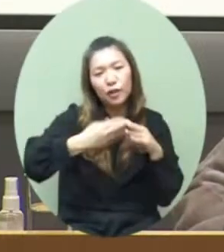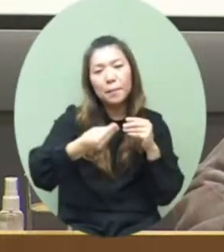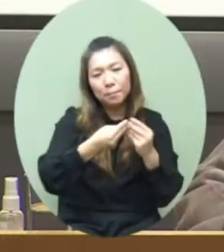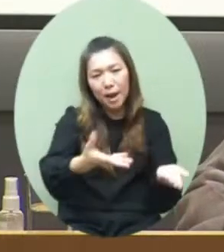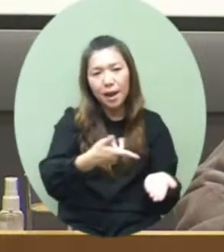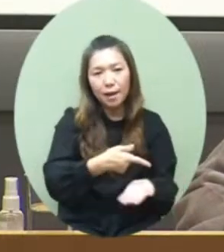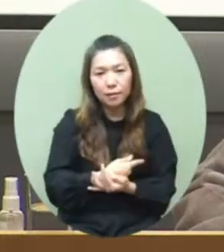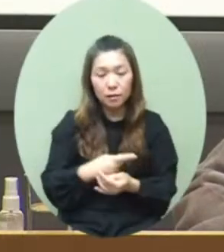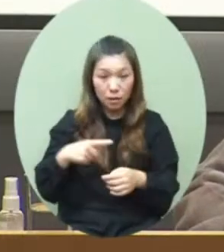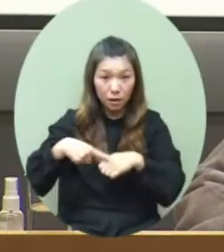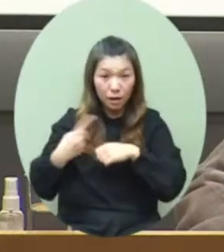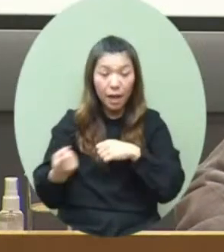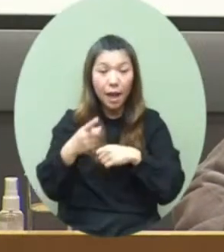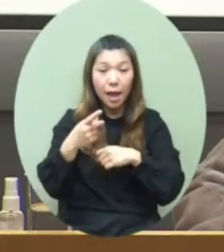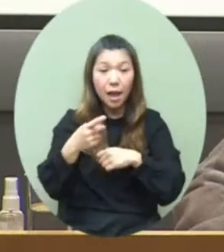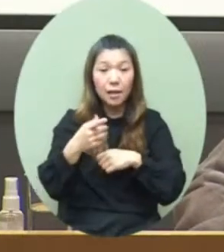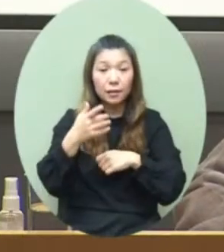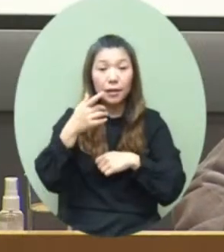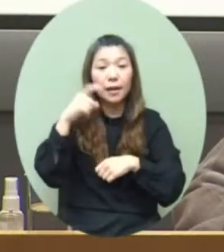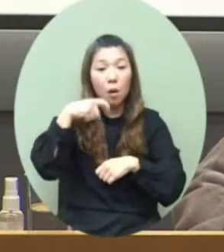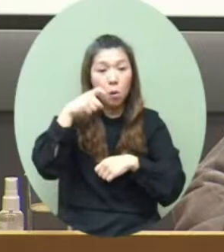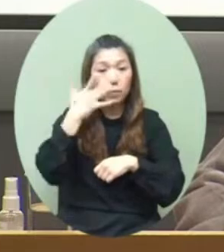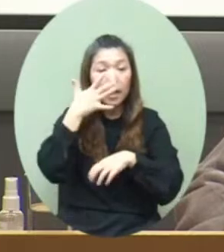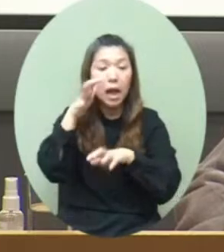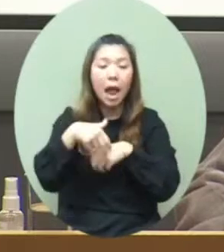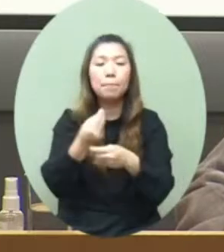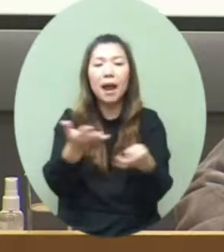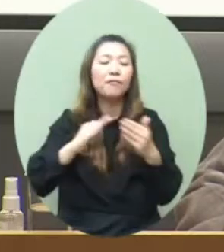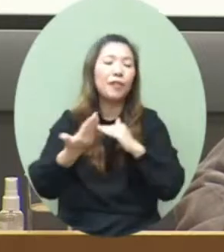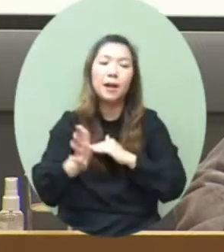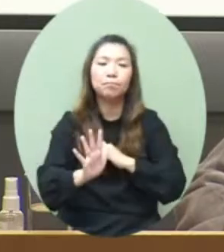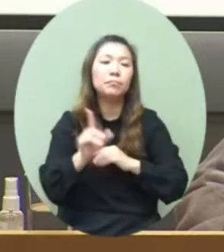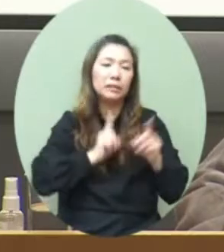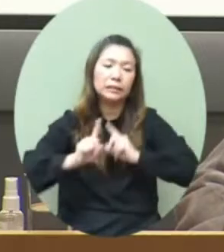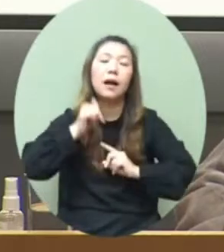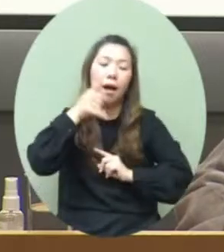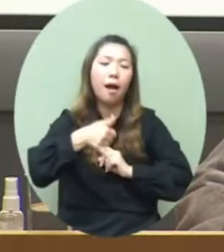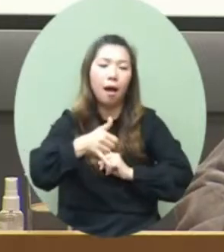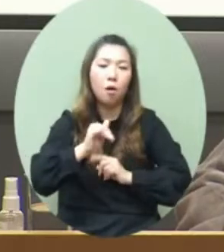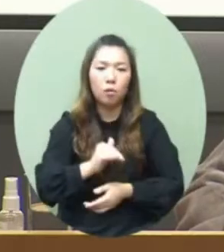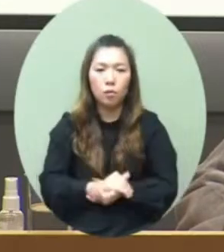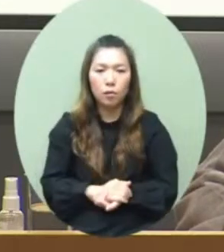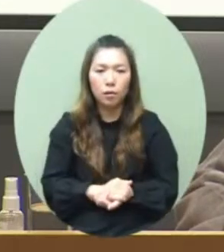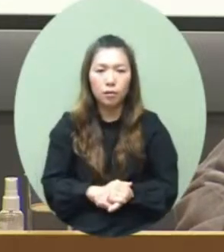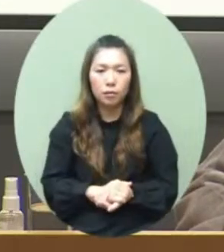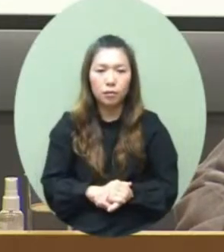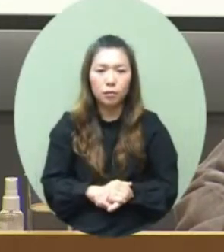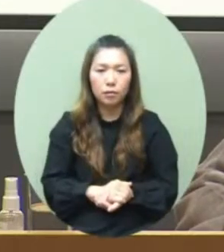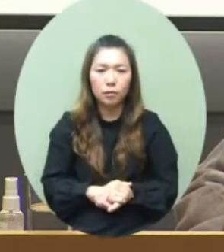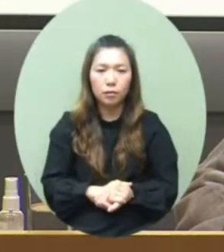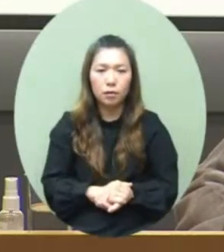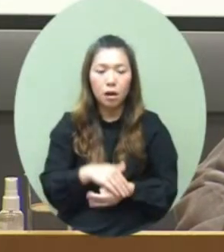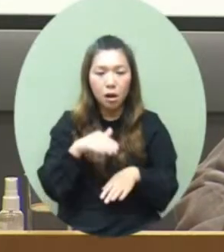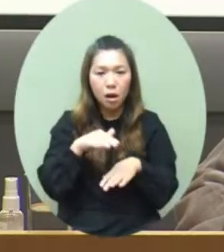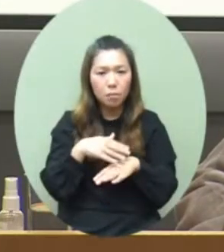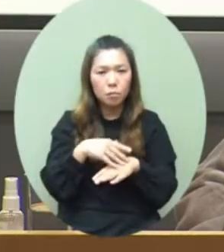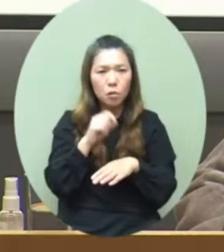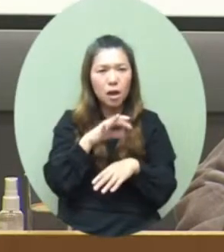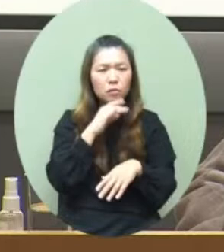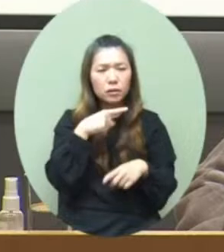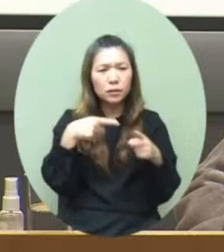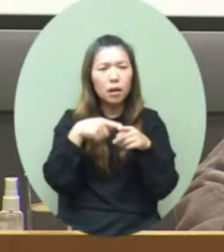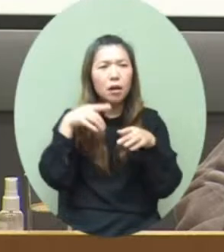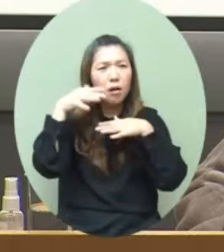management. We need to control the number of entrants, so we need to distribute tickets